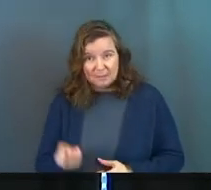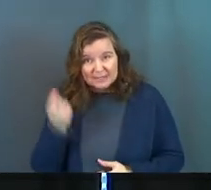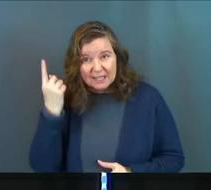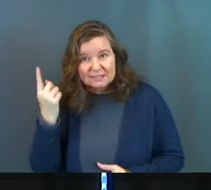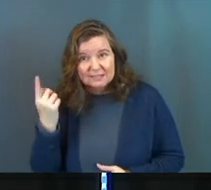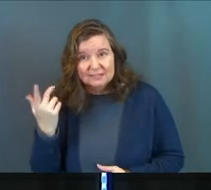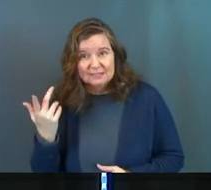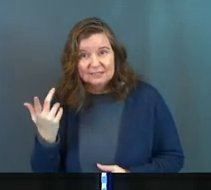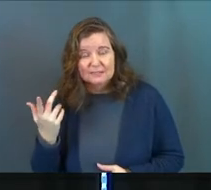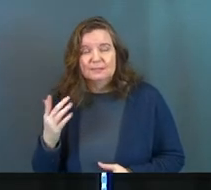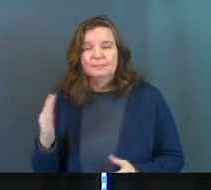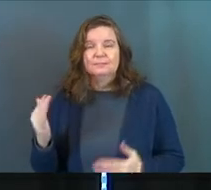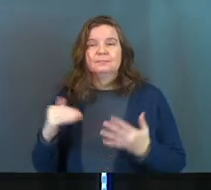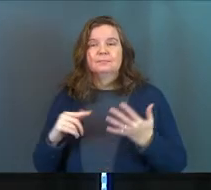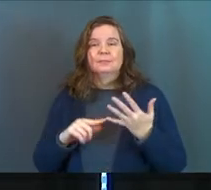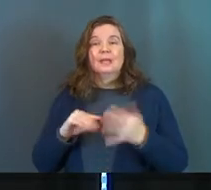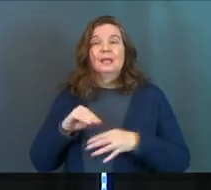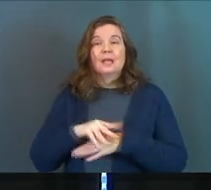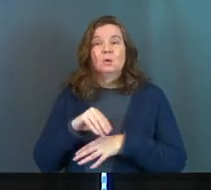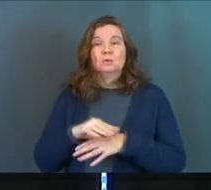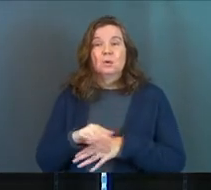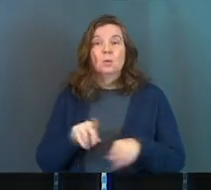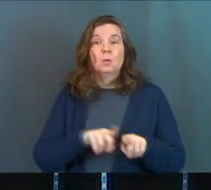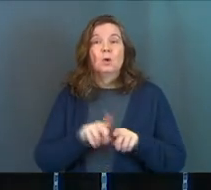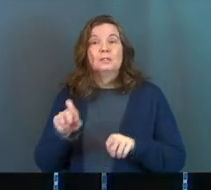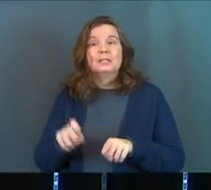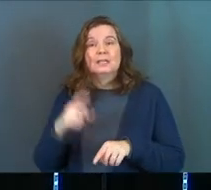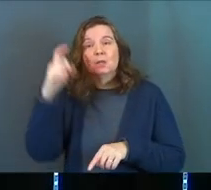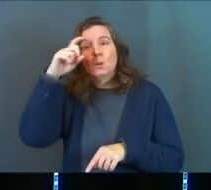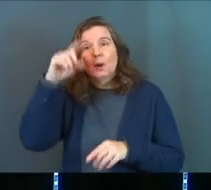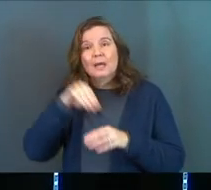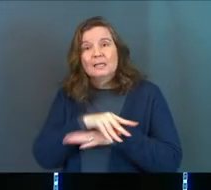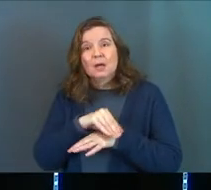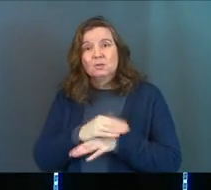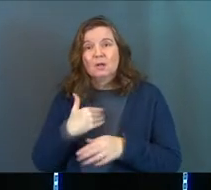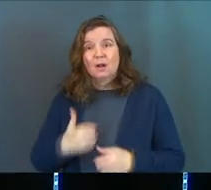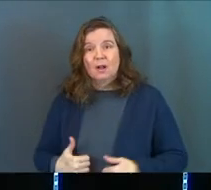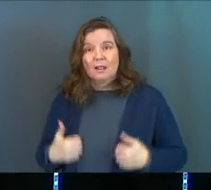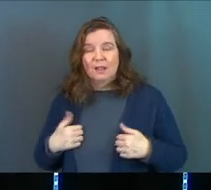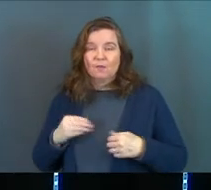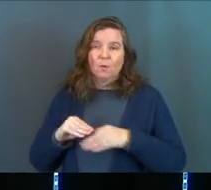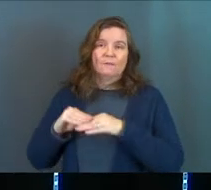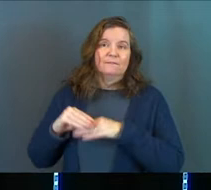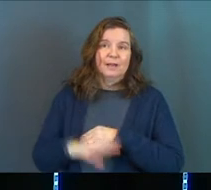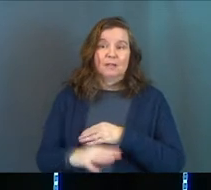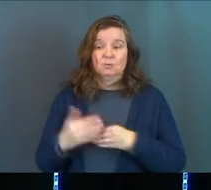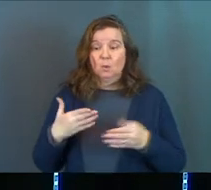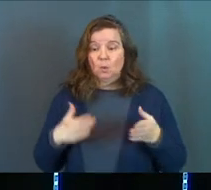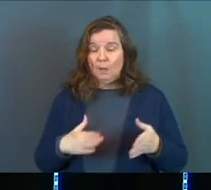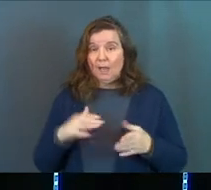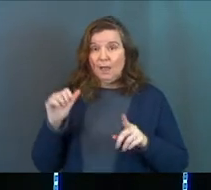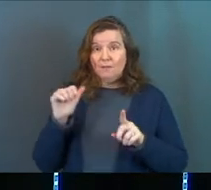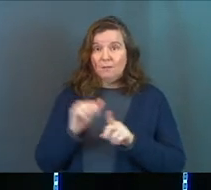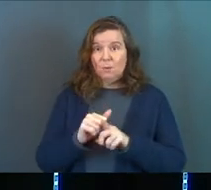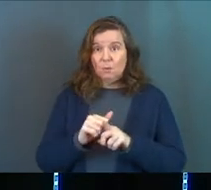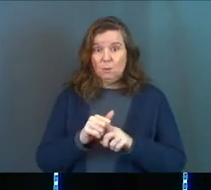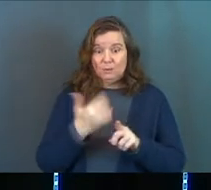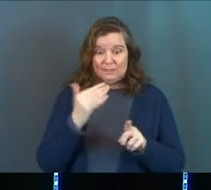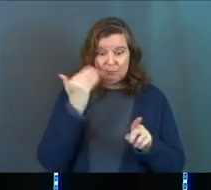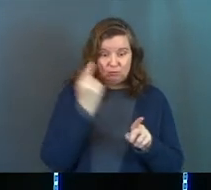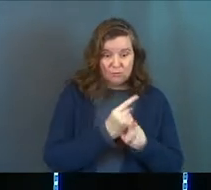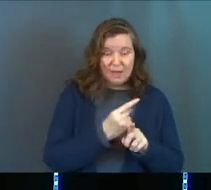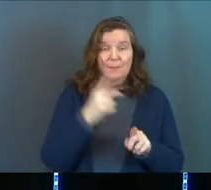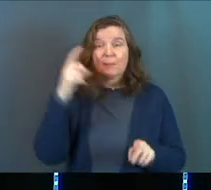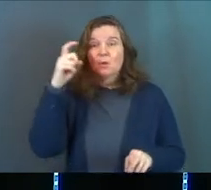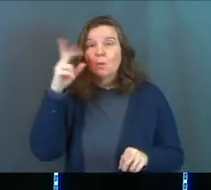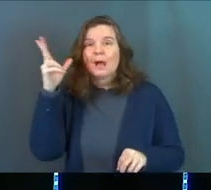sense? Yeah. All right, next is counsel. We also need wise counsel in our lives, or advice. So the way of fools seems right to them, but the